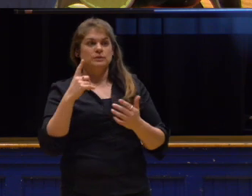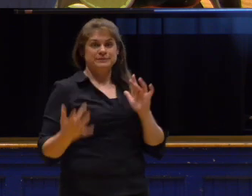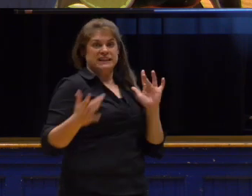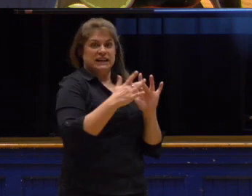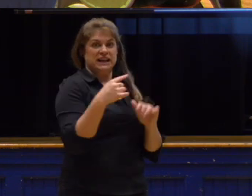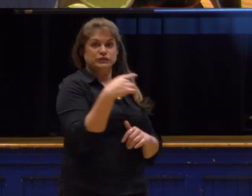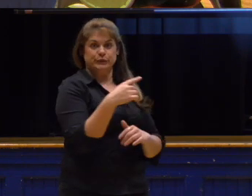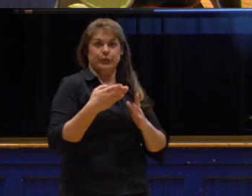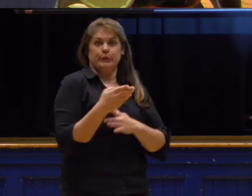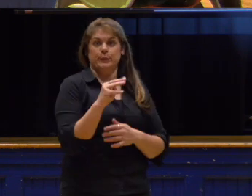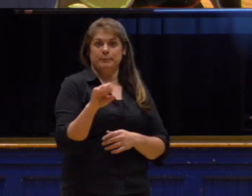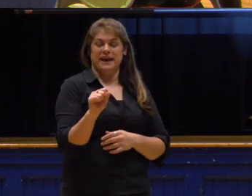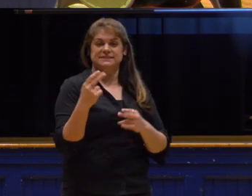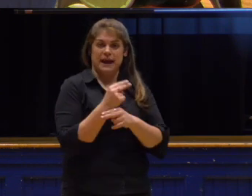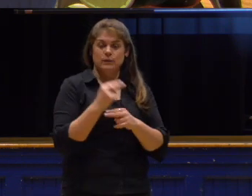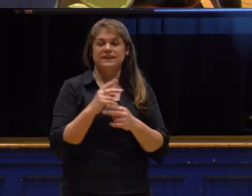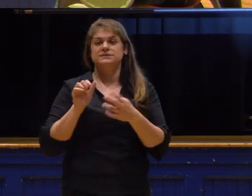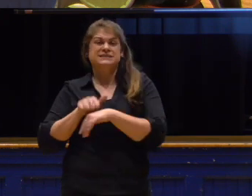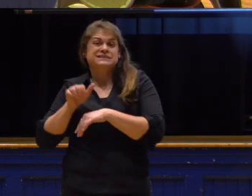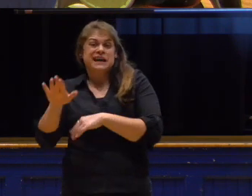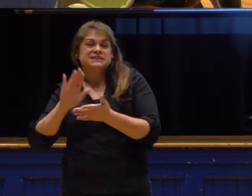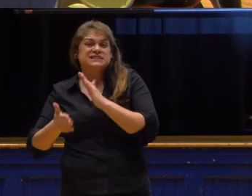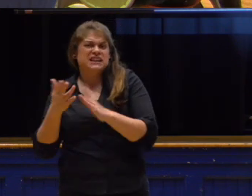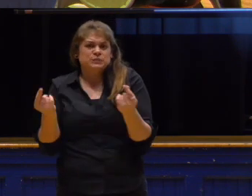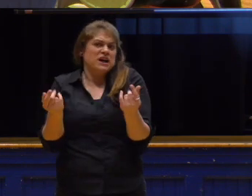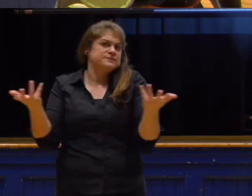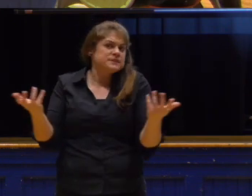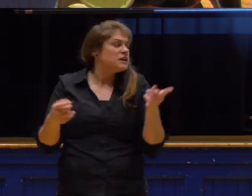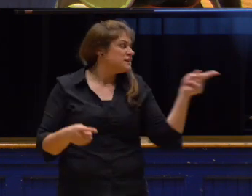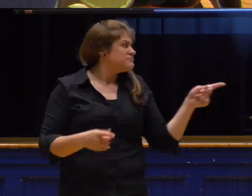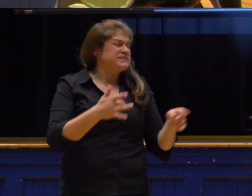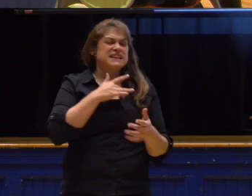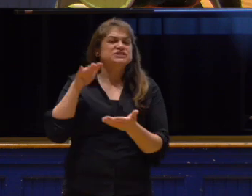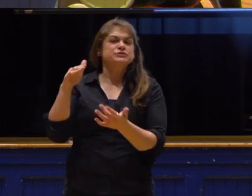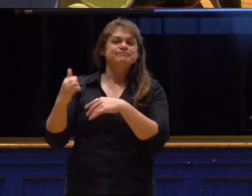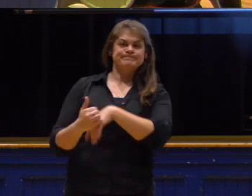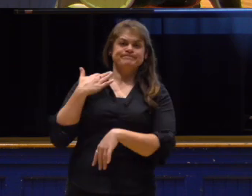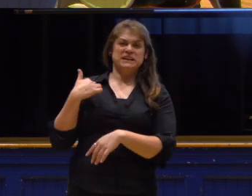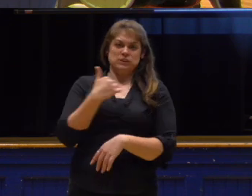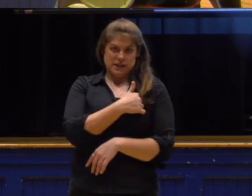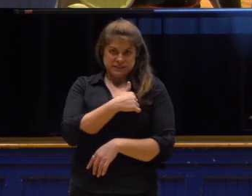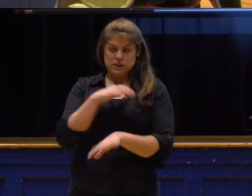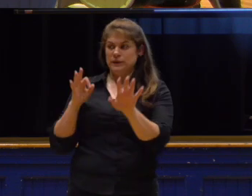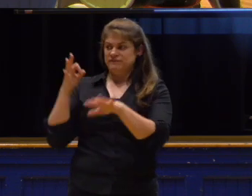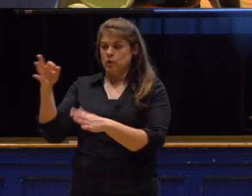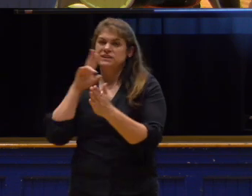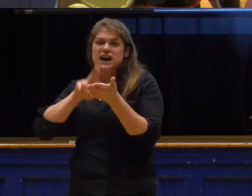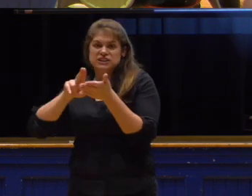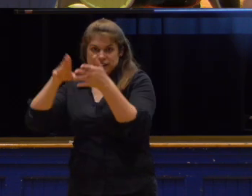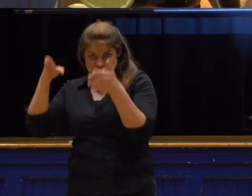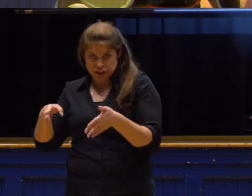going to be to you, Todd, through the Mass Highway? Does it go to the city? And then, Typically that comes to us, and we forward